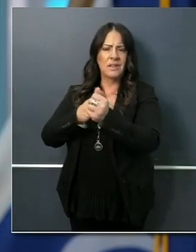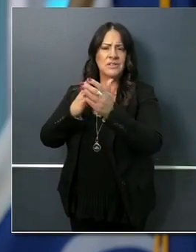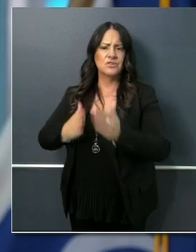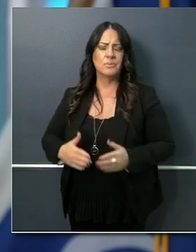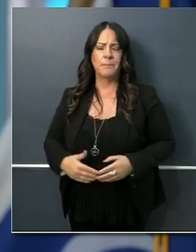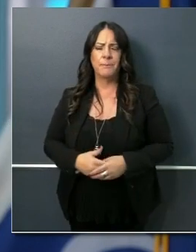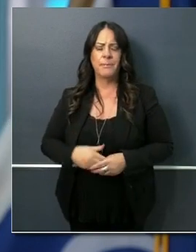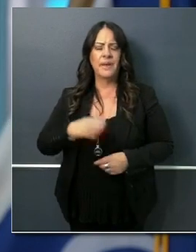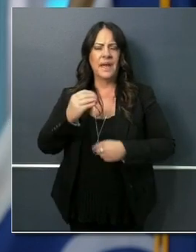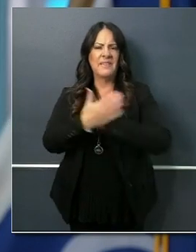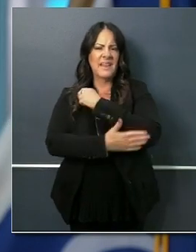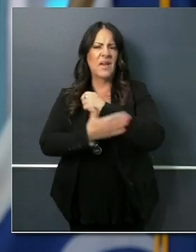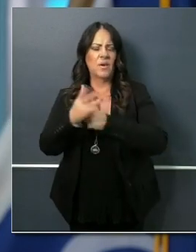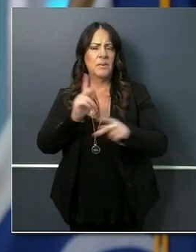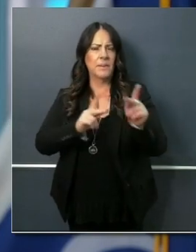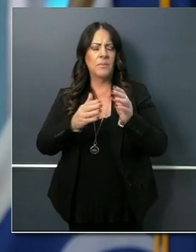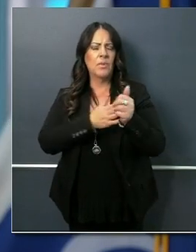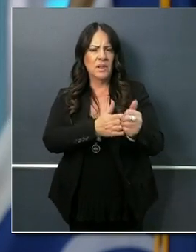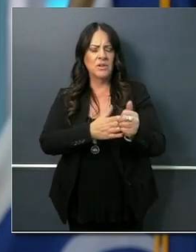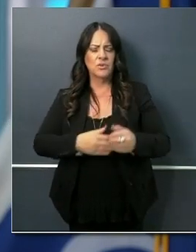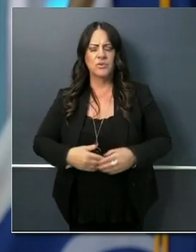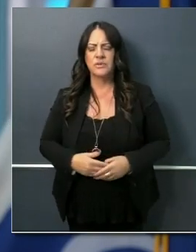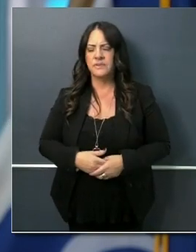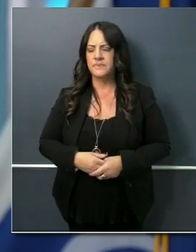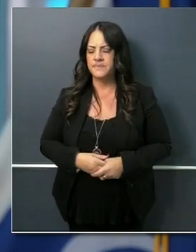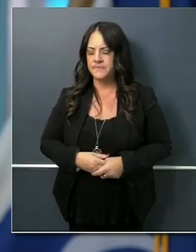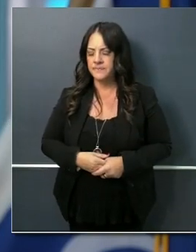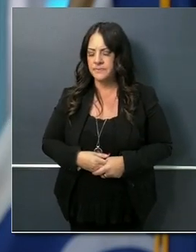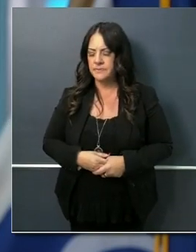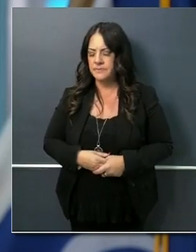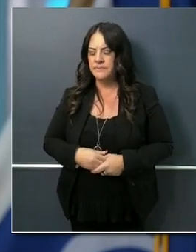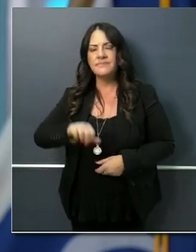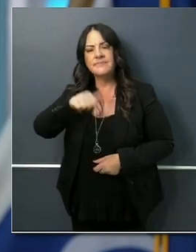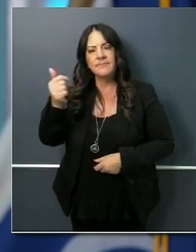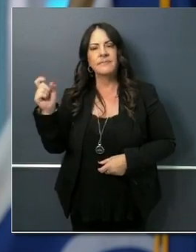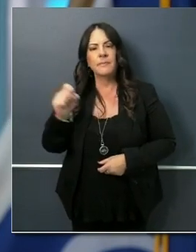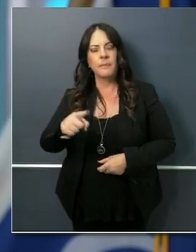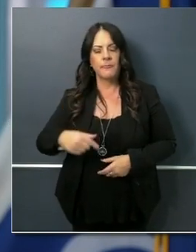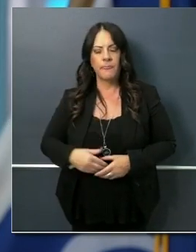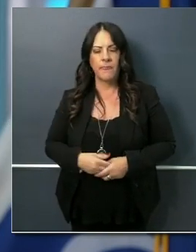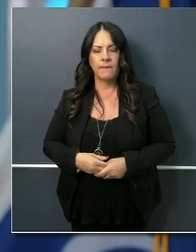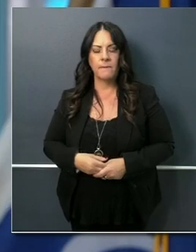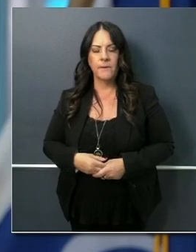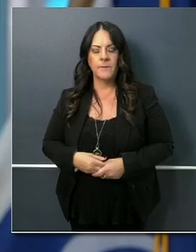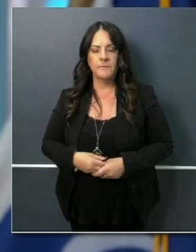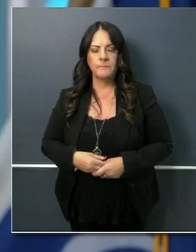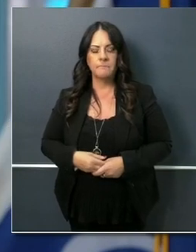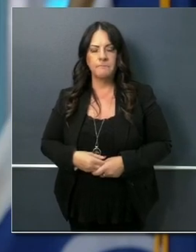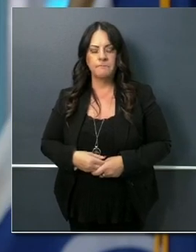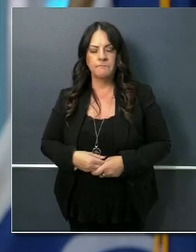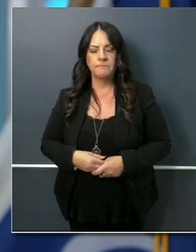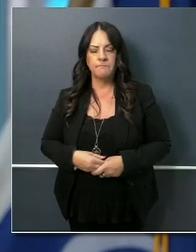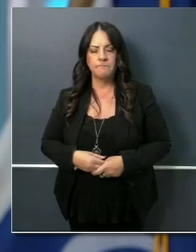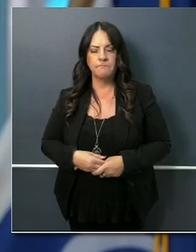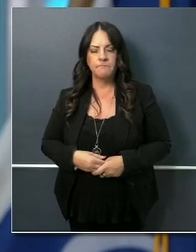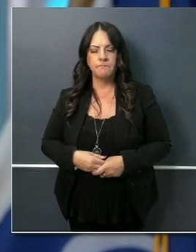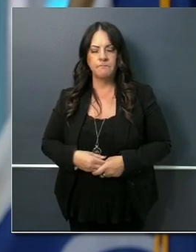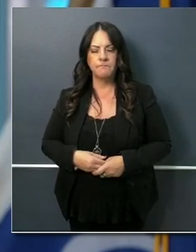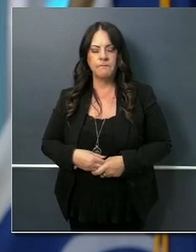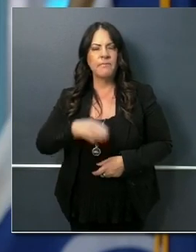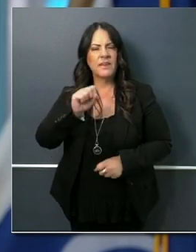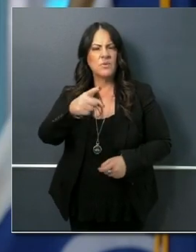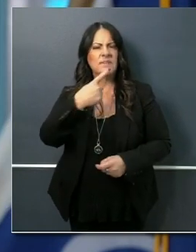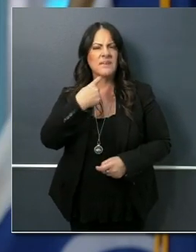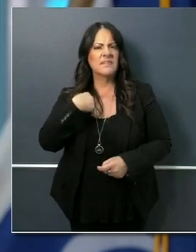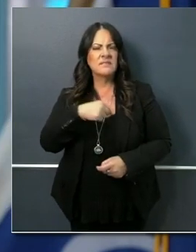Hi, Governor. Thank you so much for taking my question. I was wondering if you could address the question of